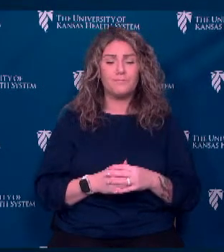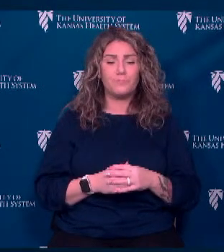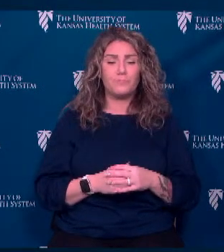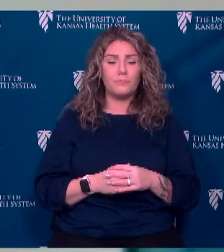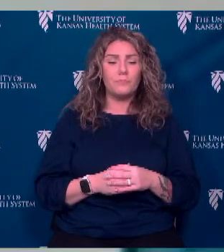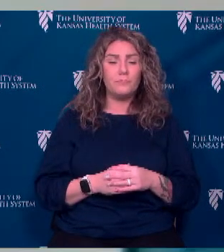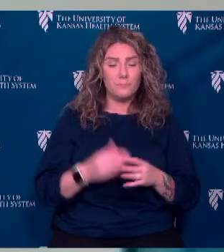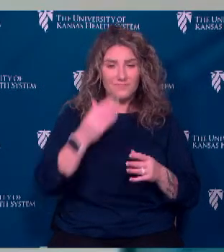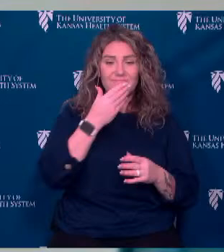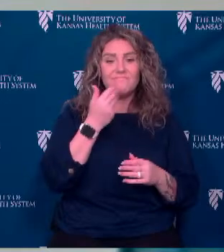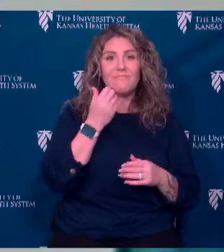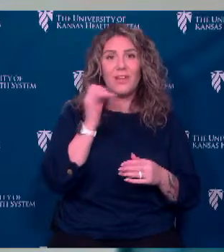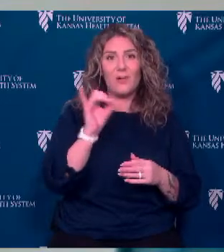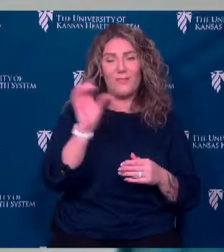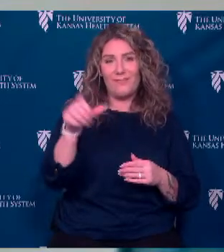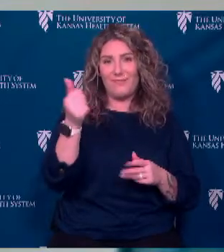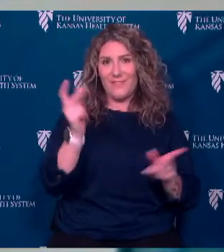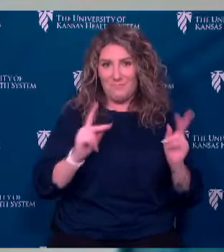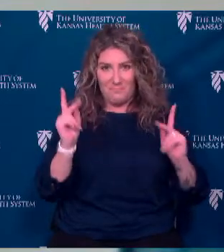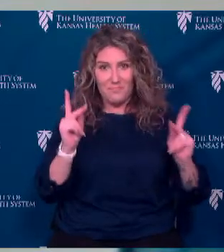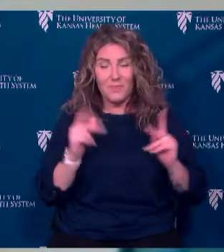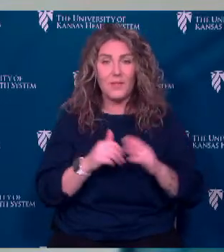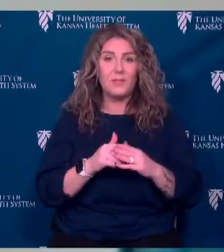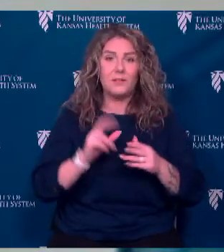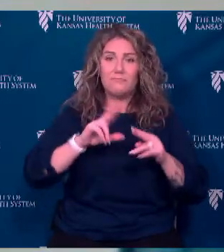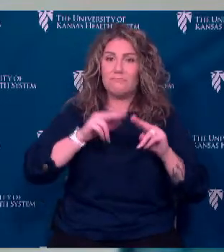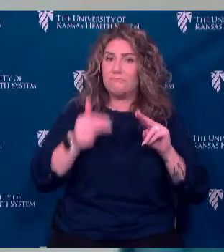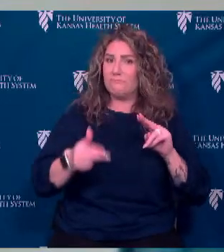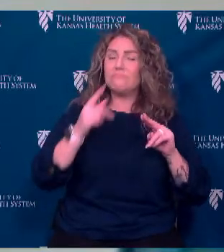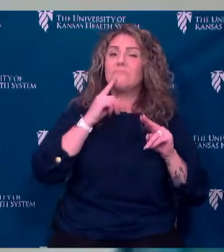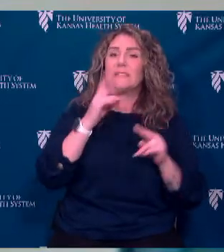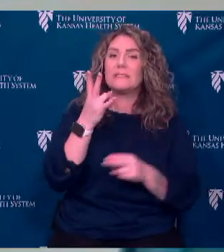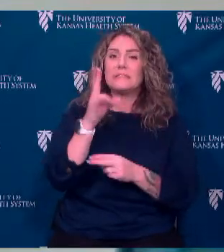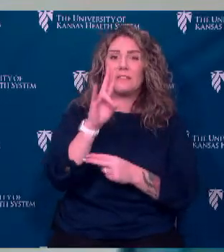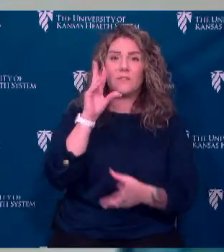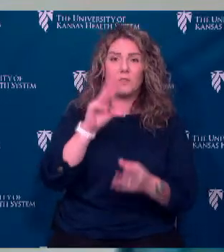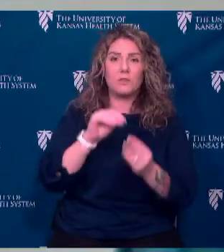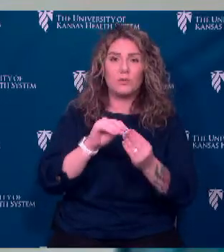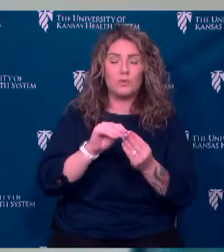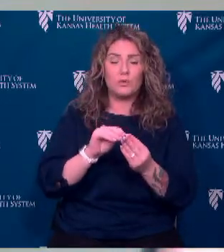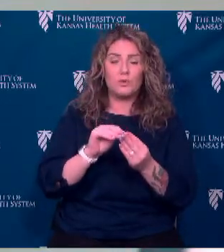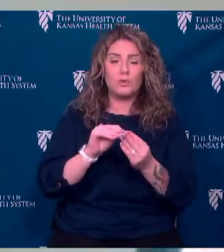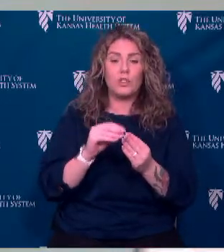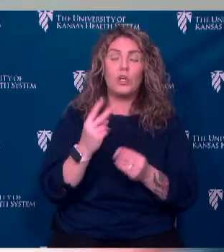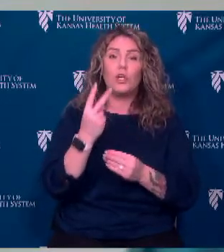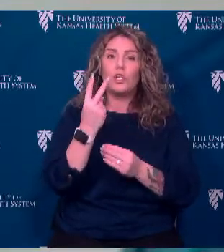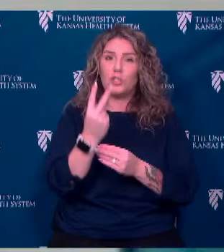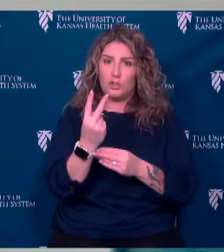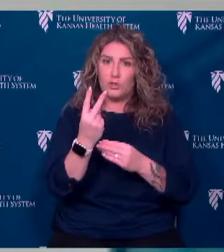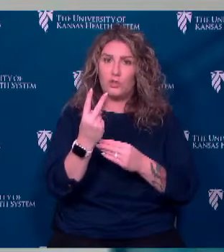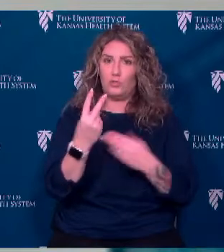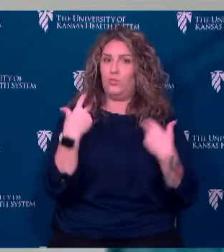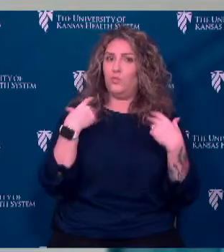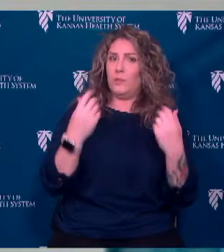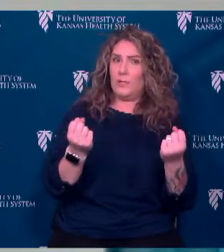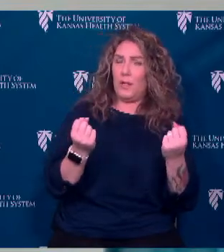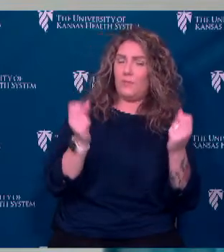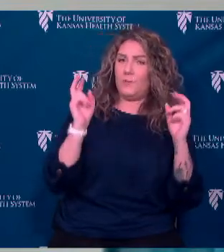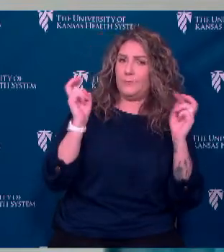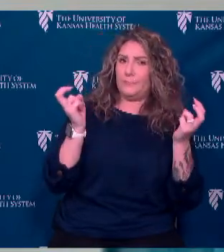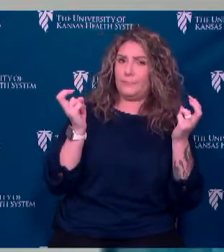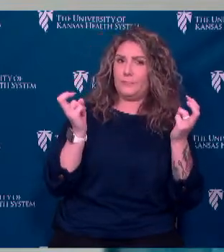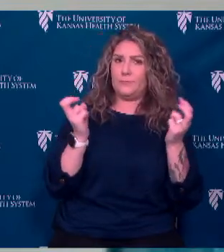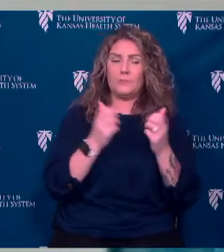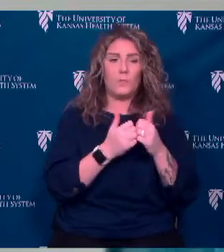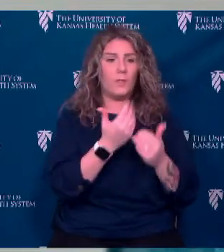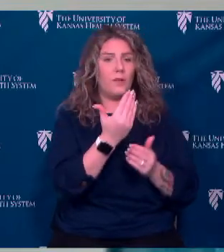Looking better like everyone else. We are down to 17 total. 2 of them cleared their infection with